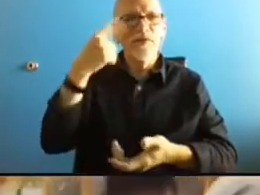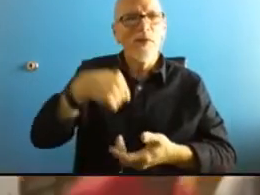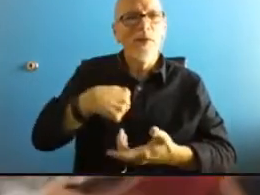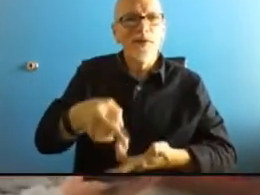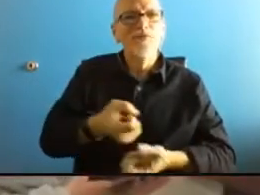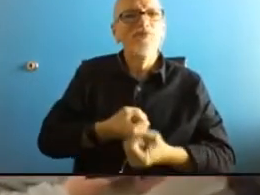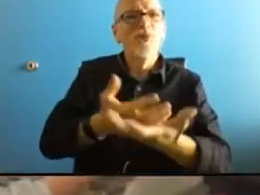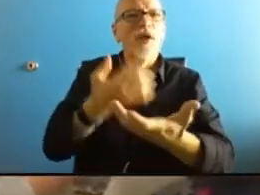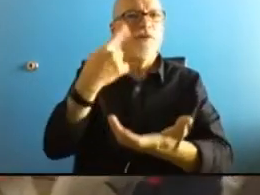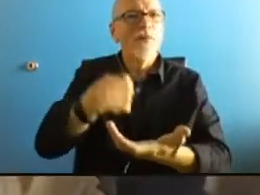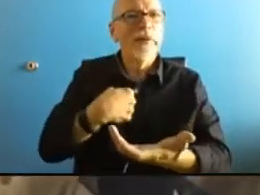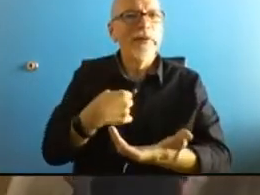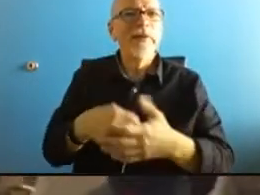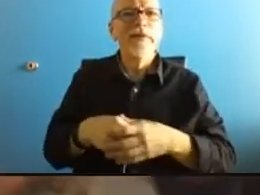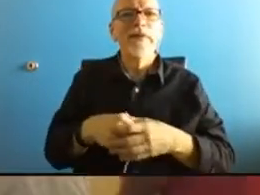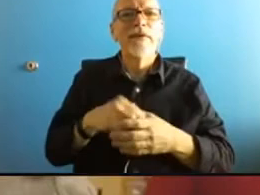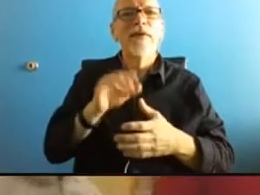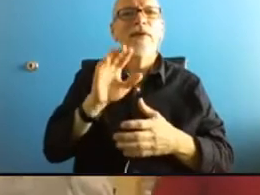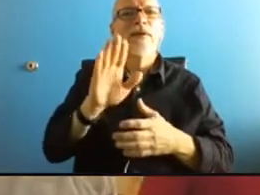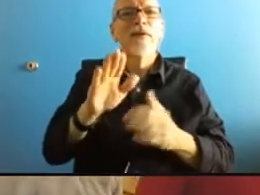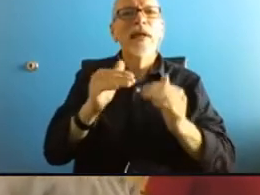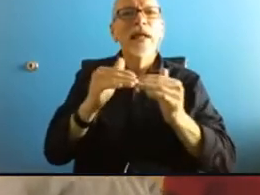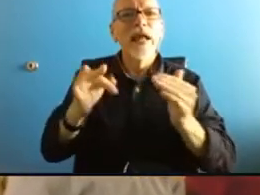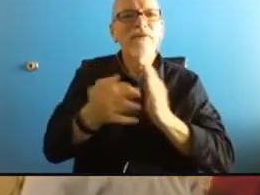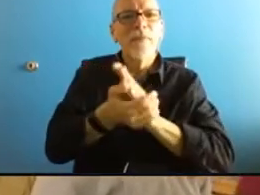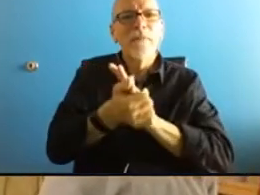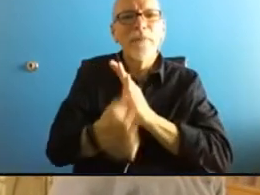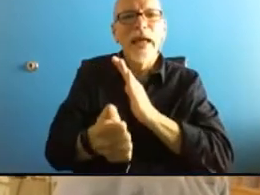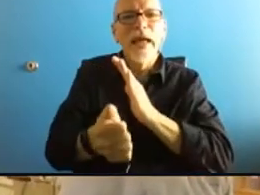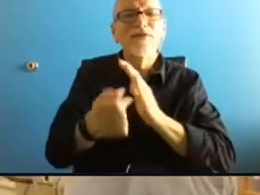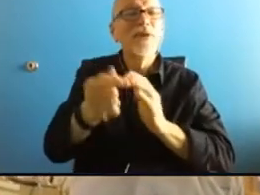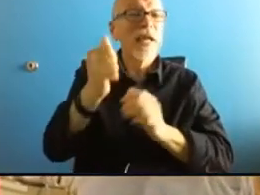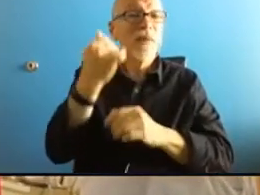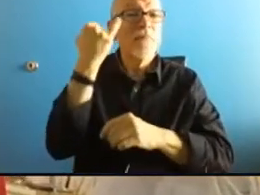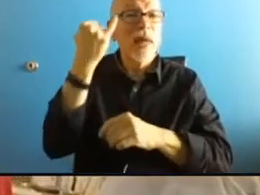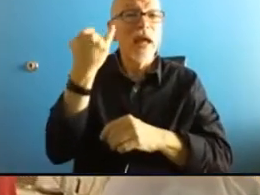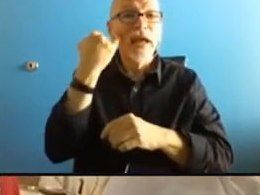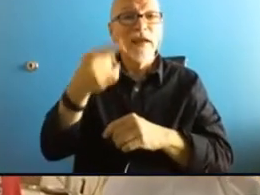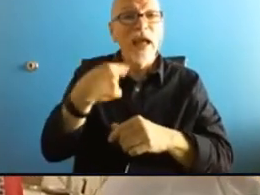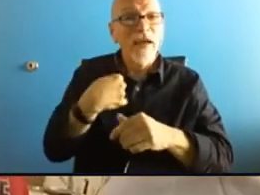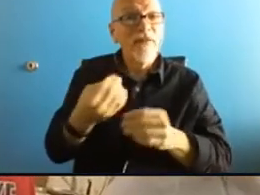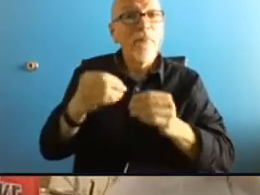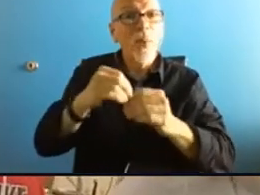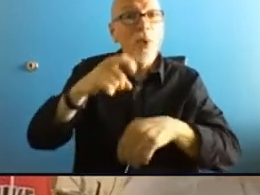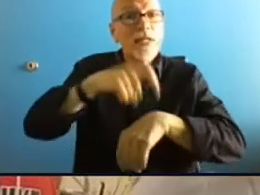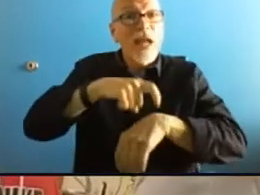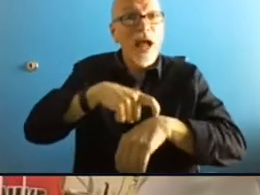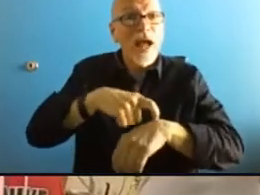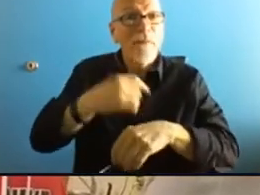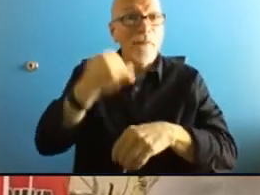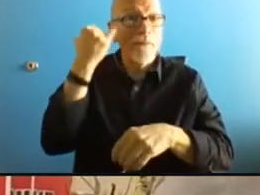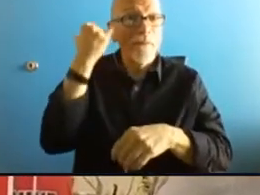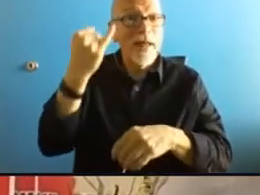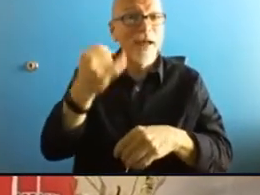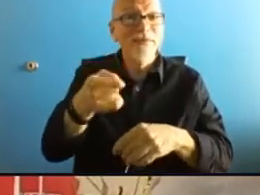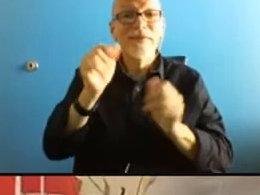And, the level of mastery and things, imagine if they had even more time to